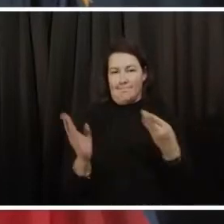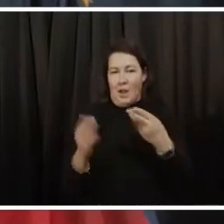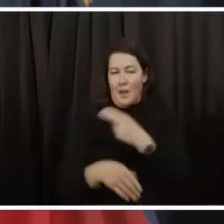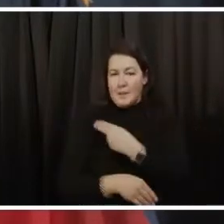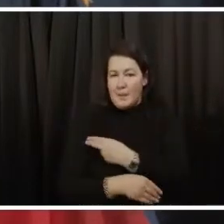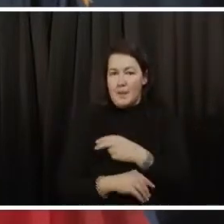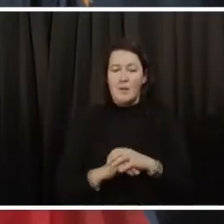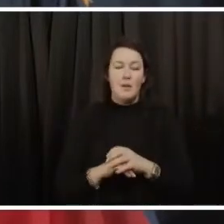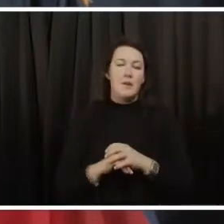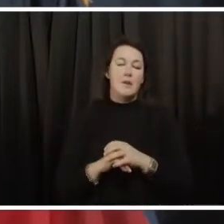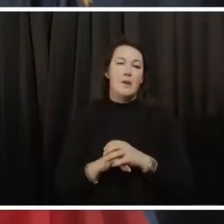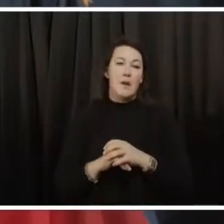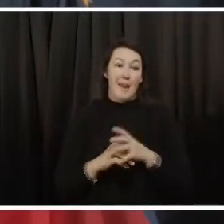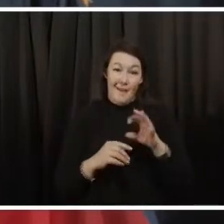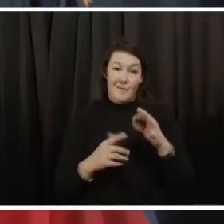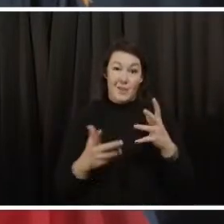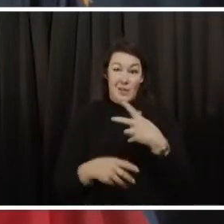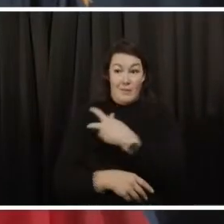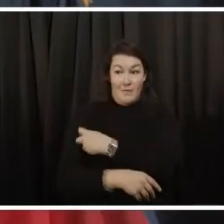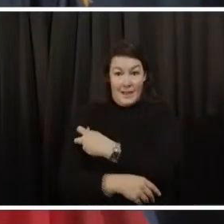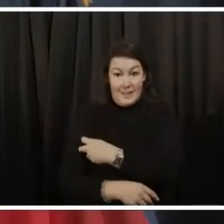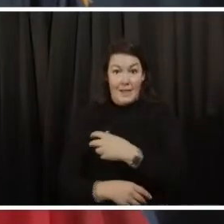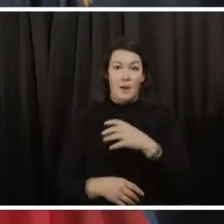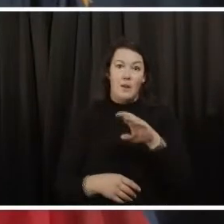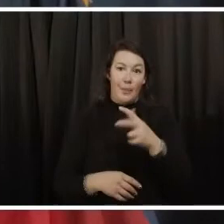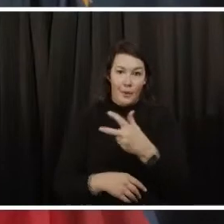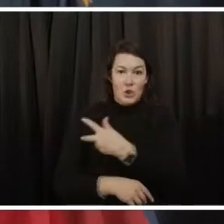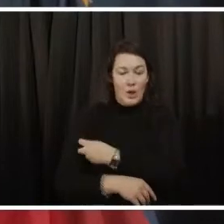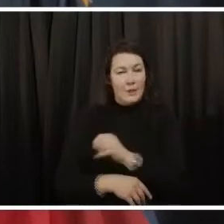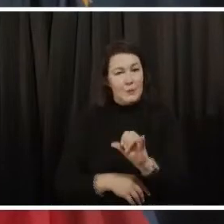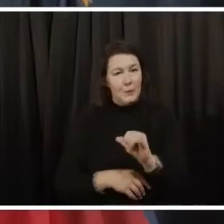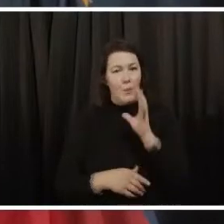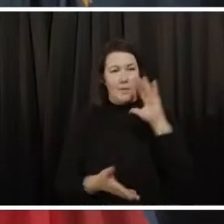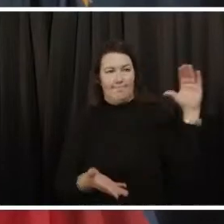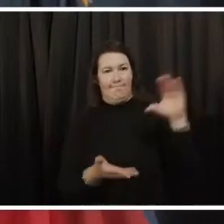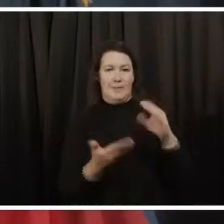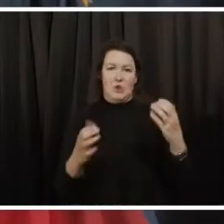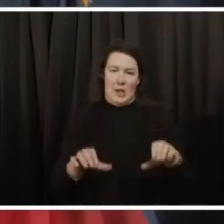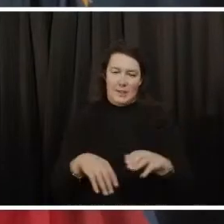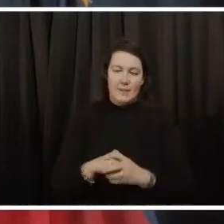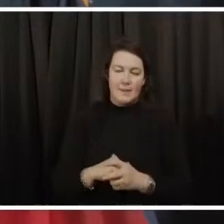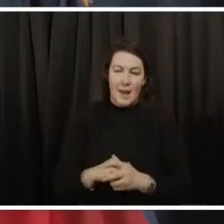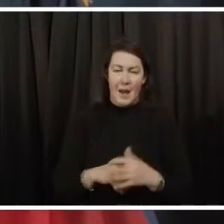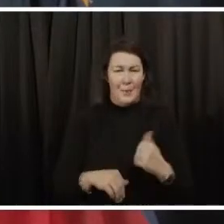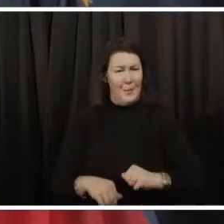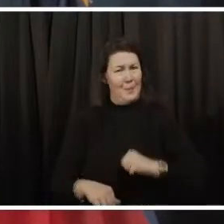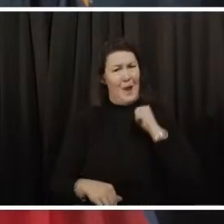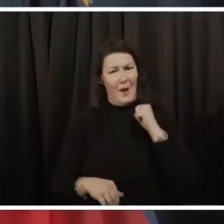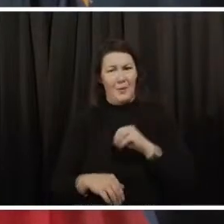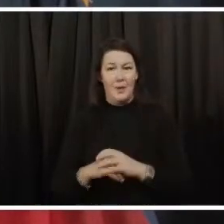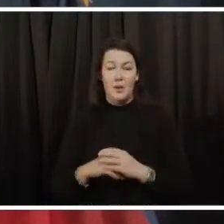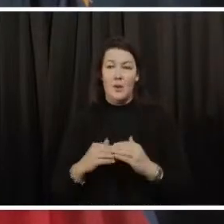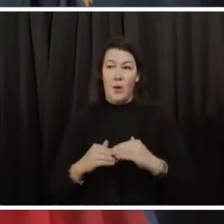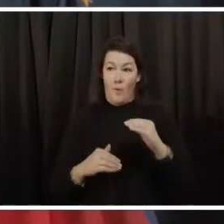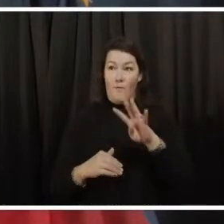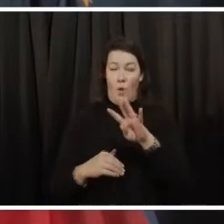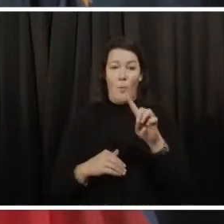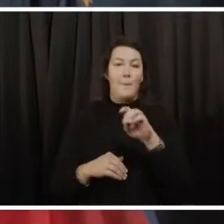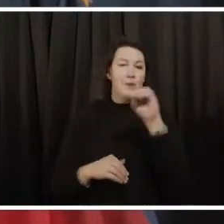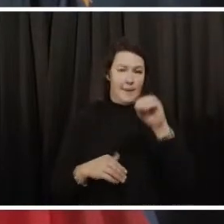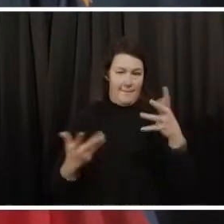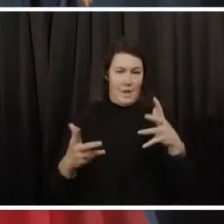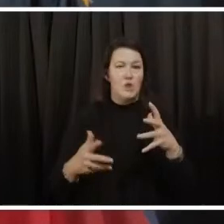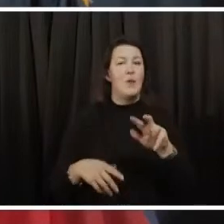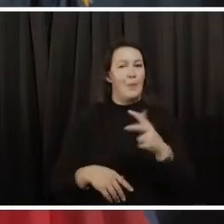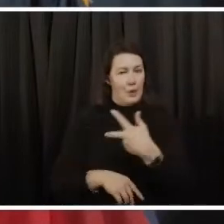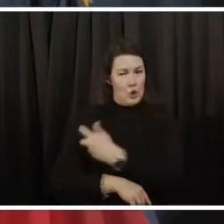gotten vaccinated and boosted. And I'm proud that more than 41% of eligible Coloradans in Colorado got their booster. I'm going to tell you